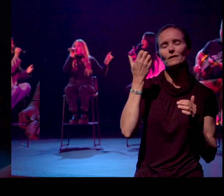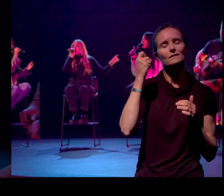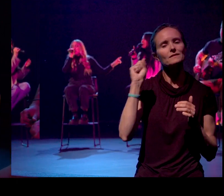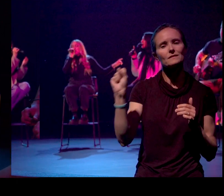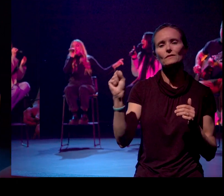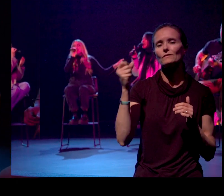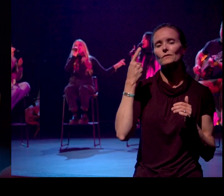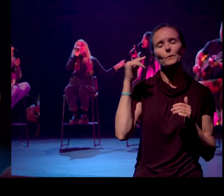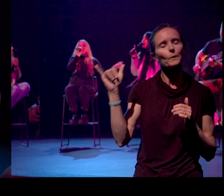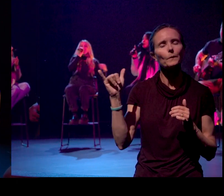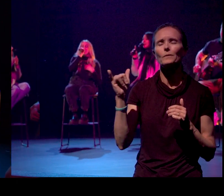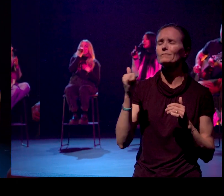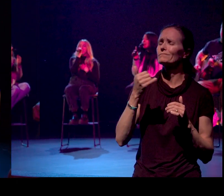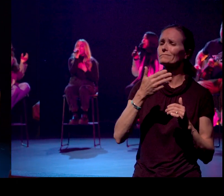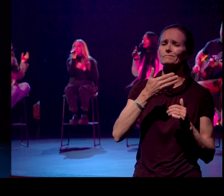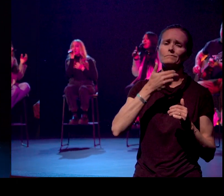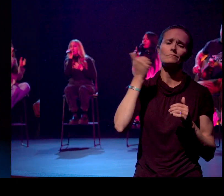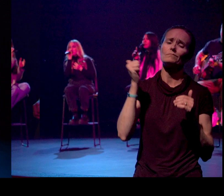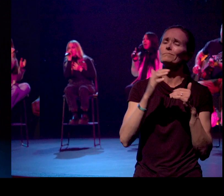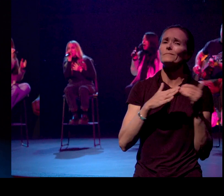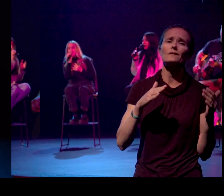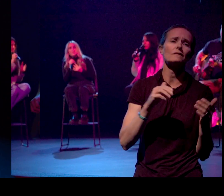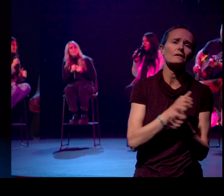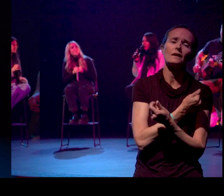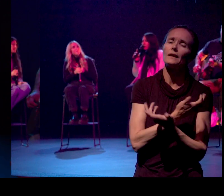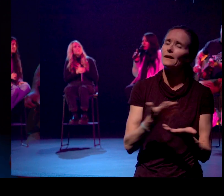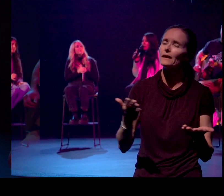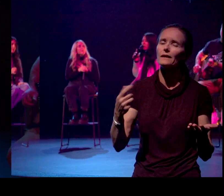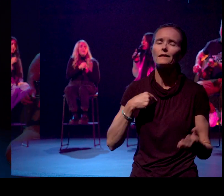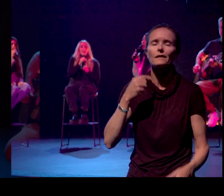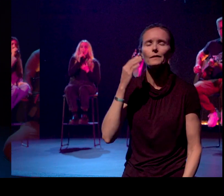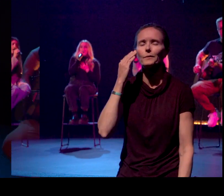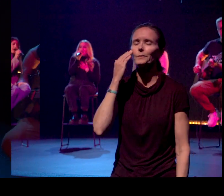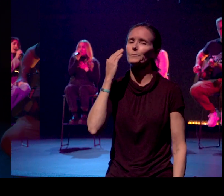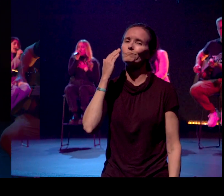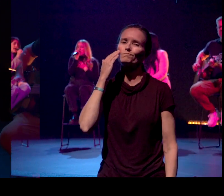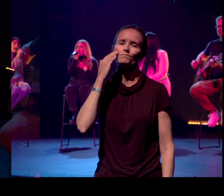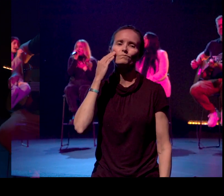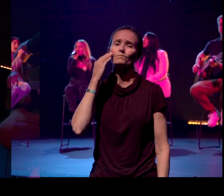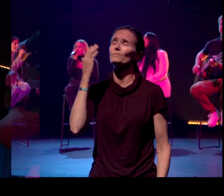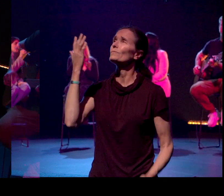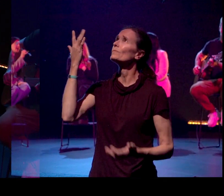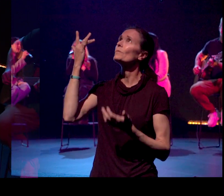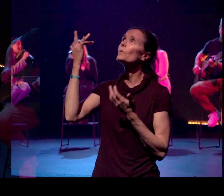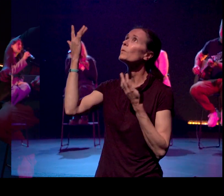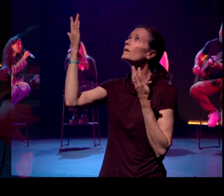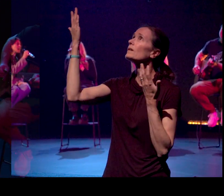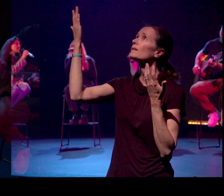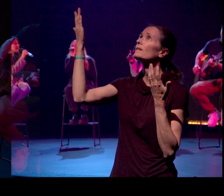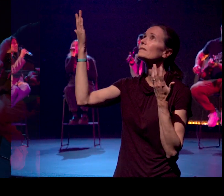better than gold, better than anything I've ever known. I'll never know why.